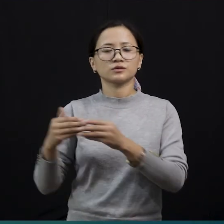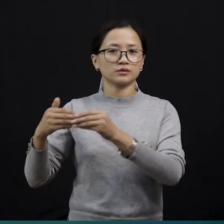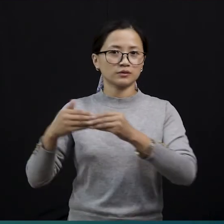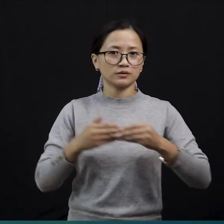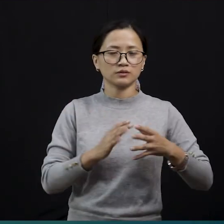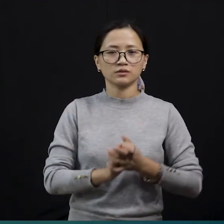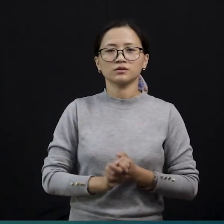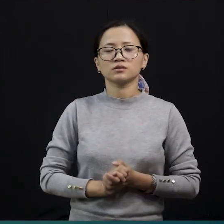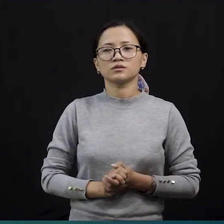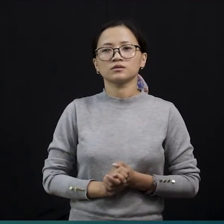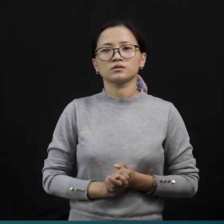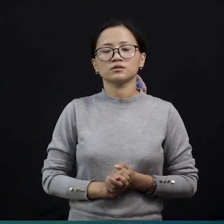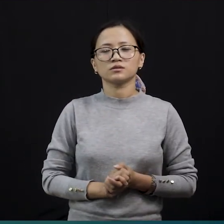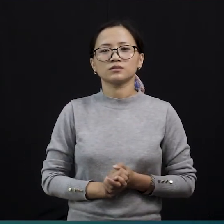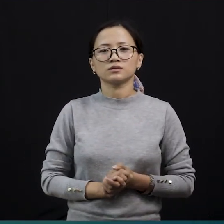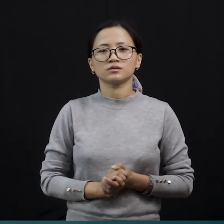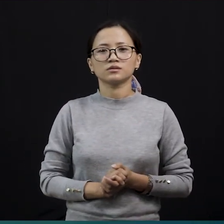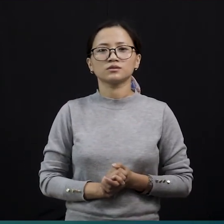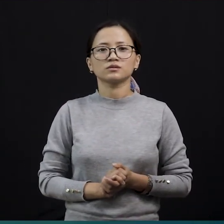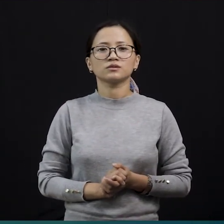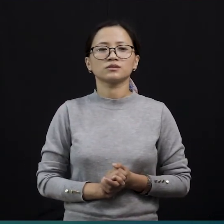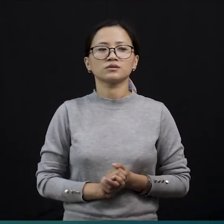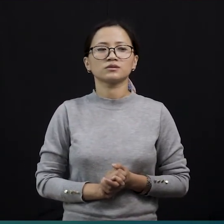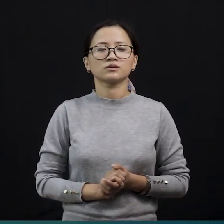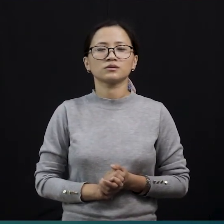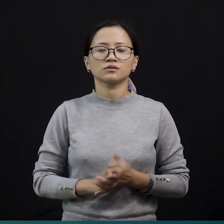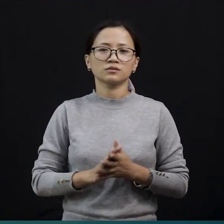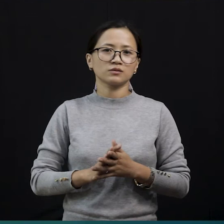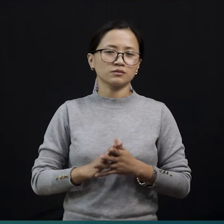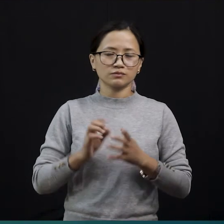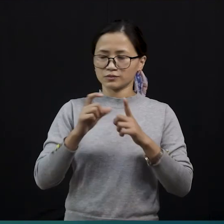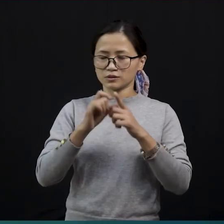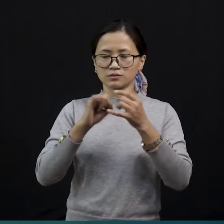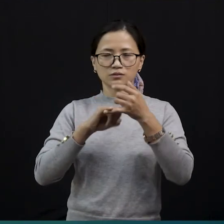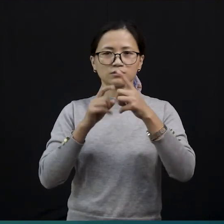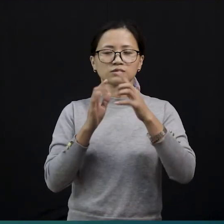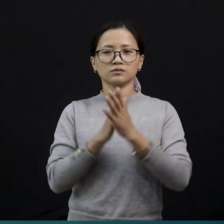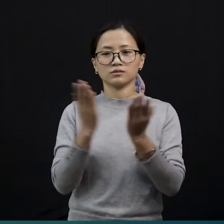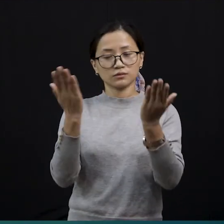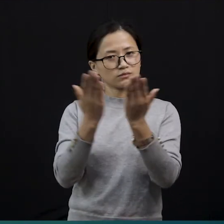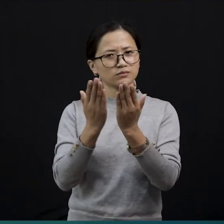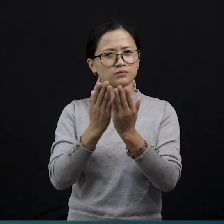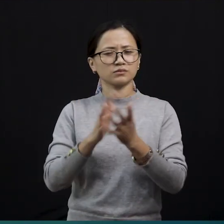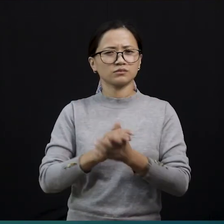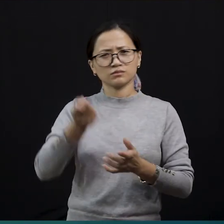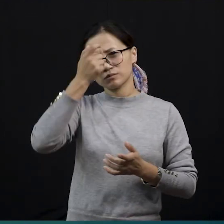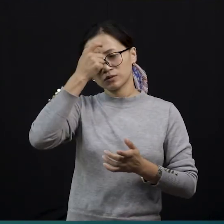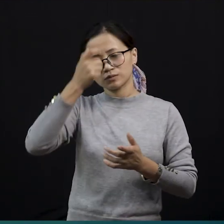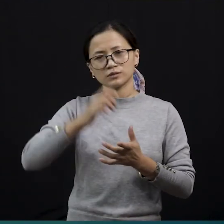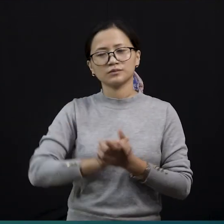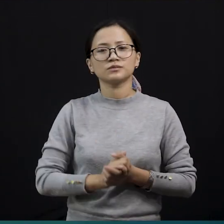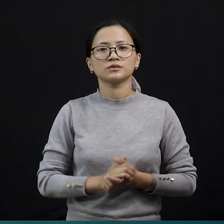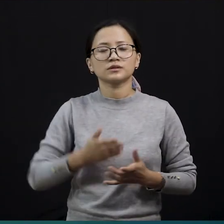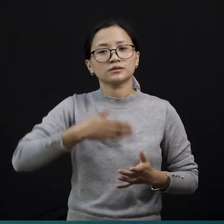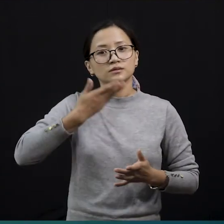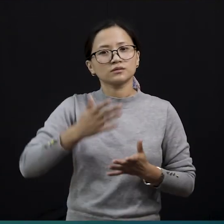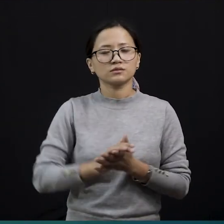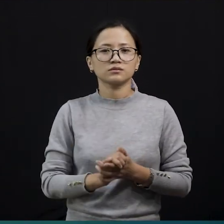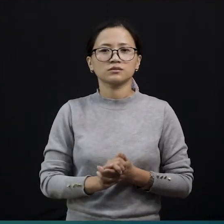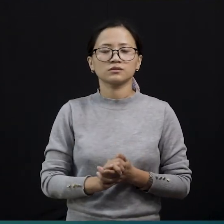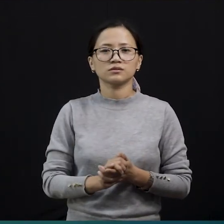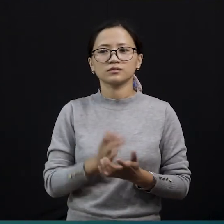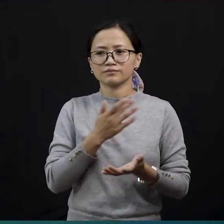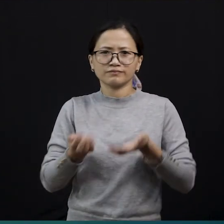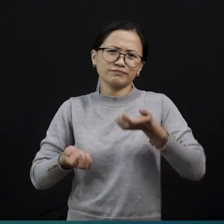guidance so that they will not they will not become distracted from their studies completely. Like just teach them a kind